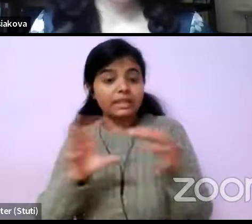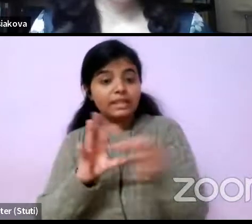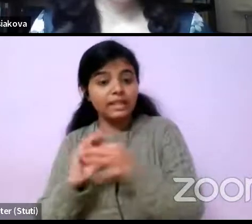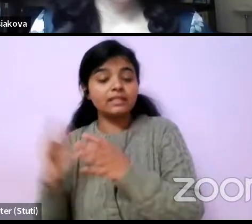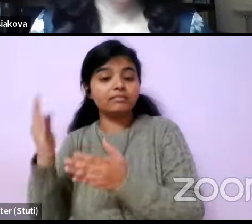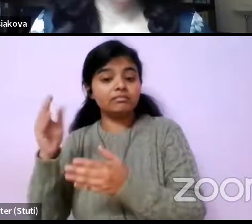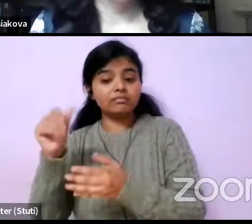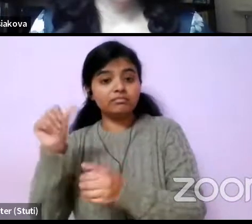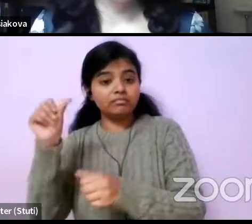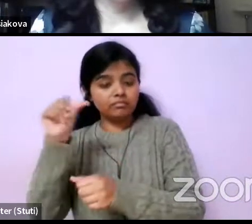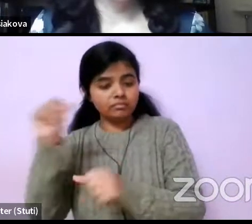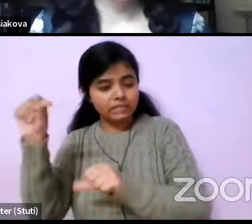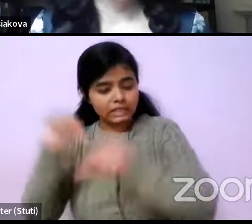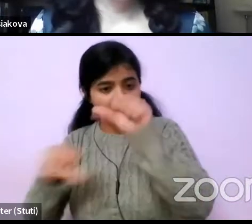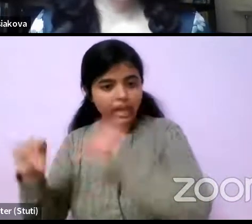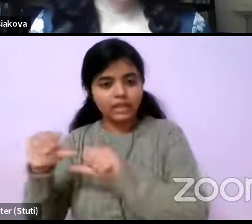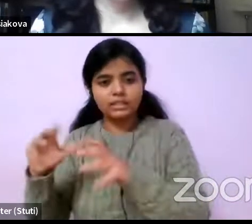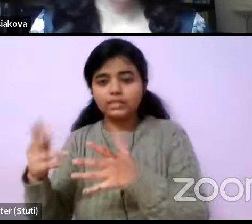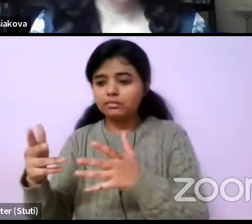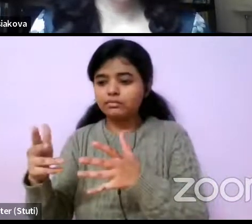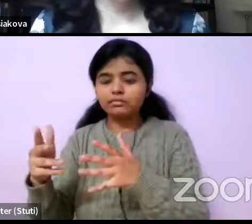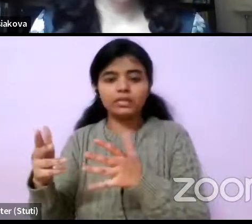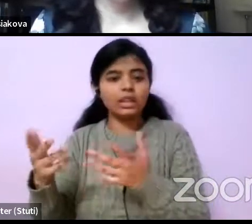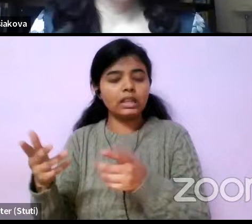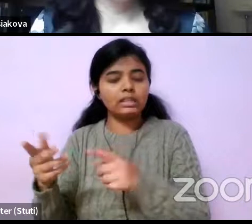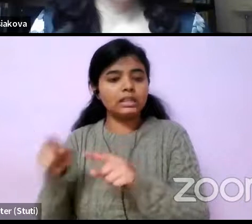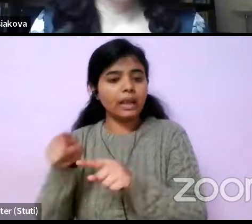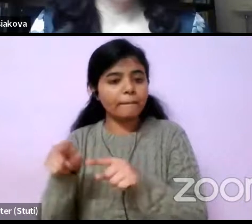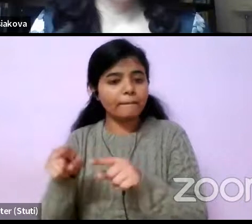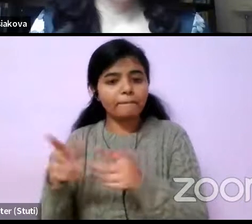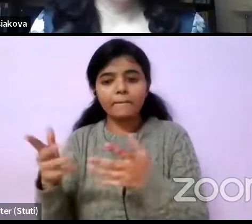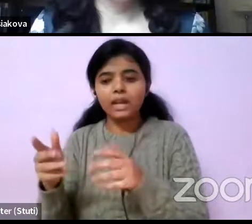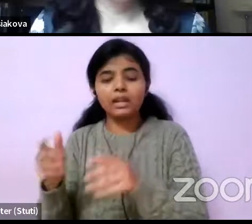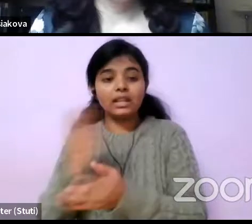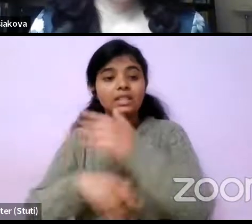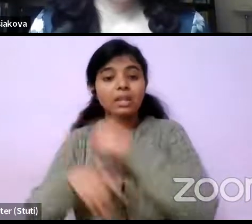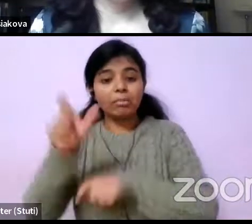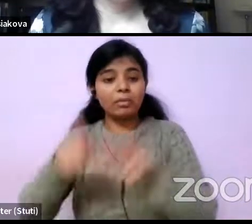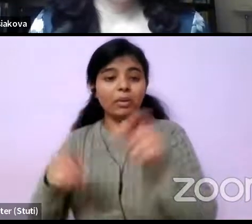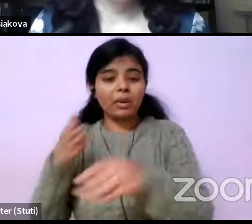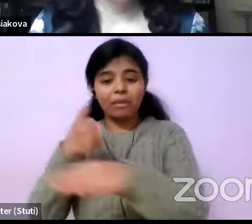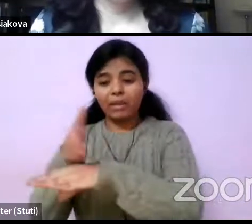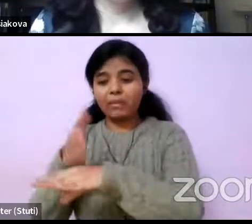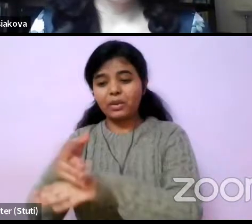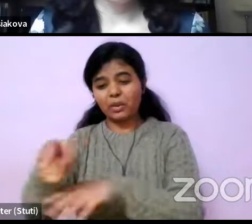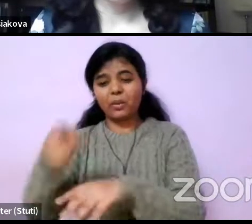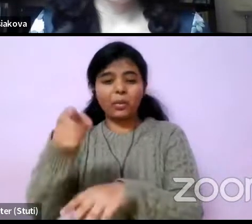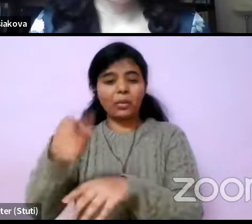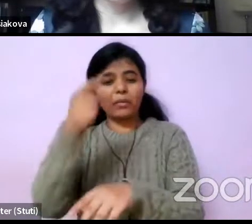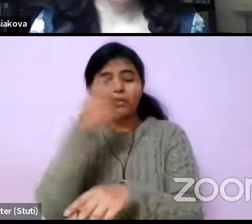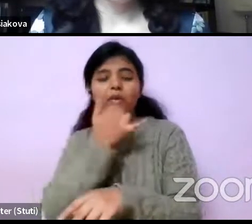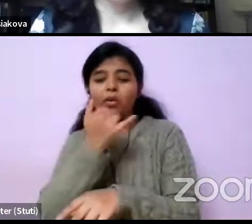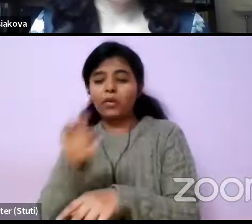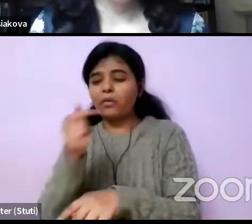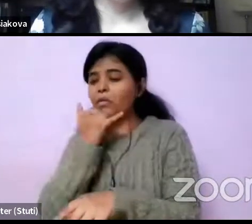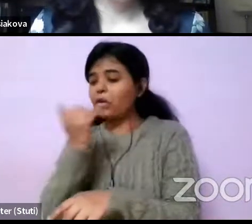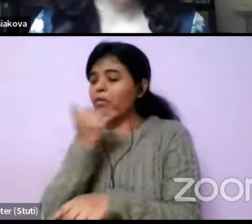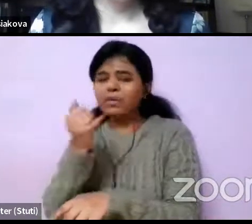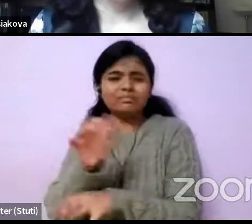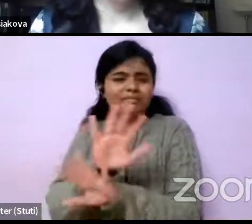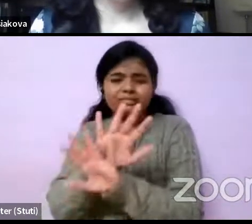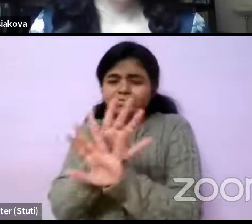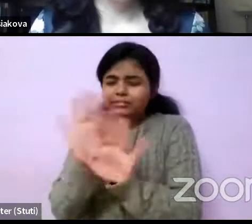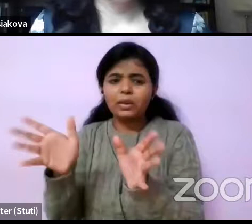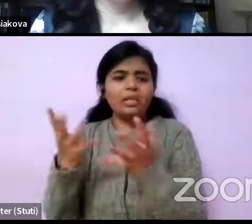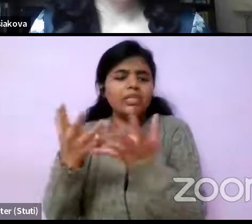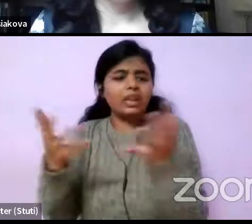and how blame is put on the persons with disabilities for using certain kinds of products,